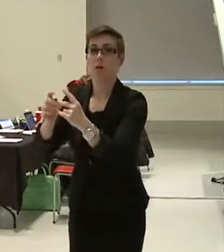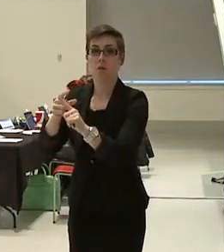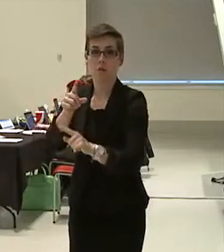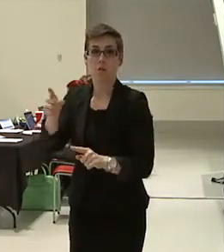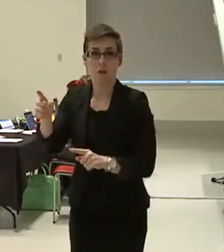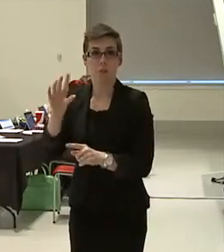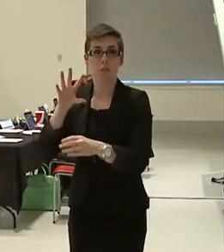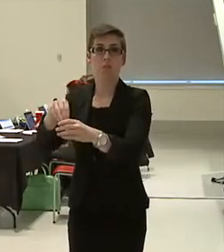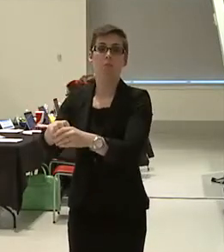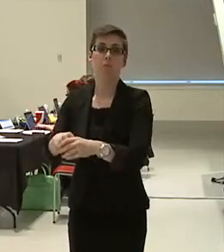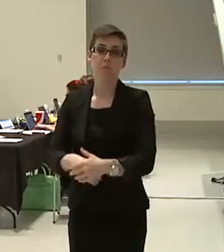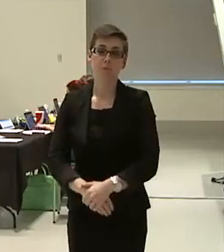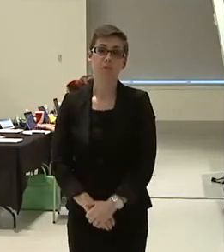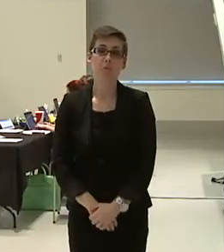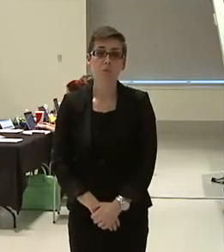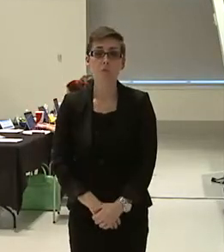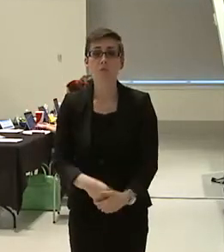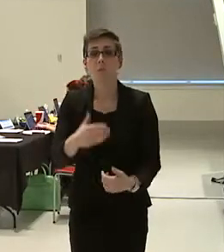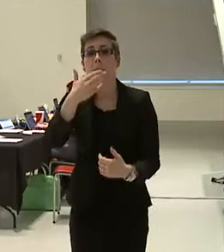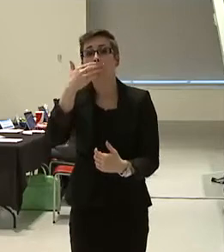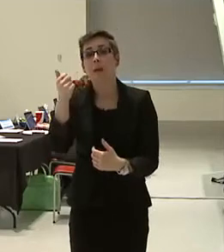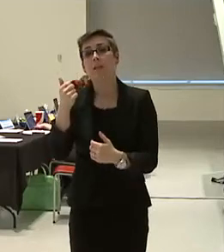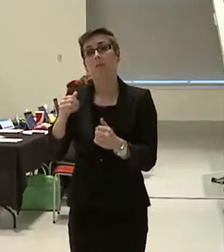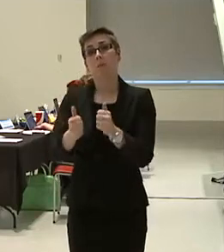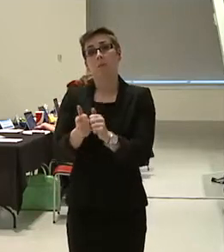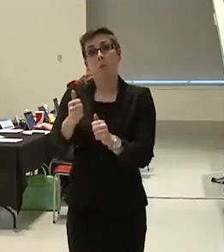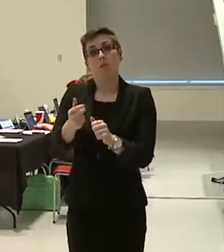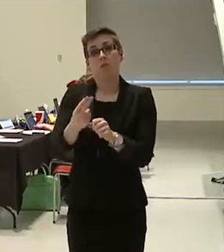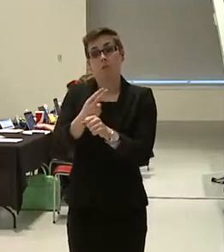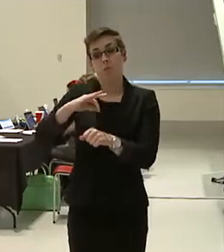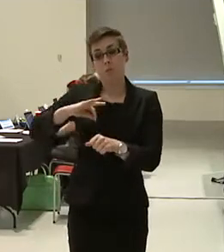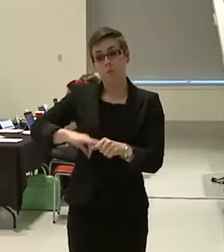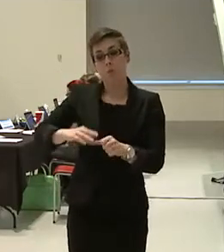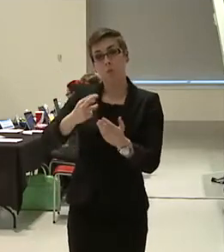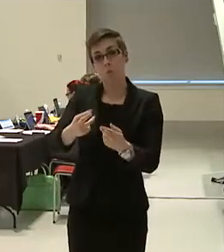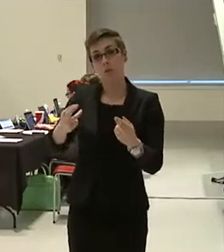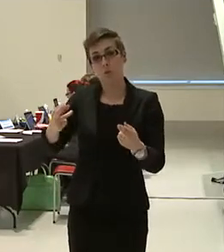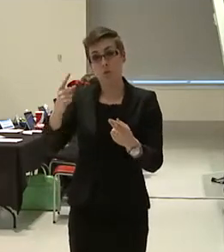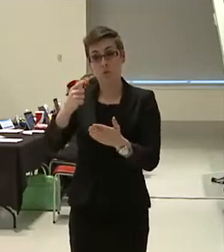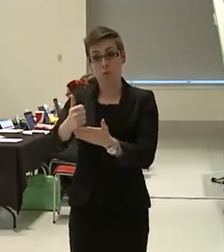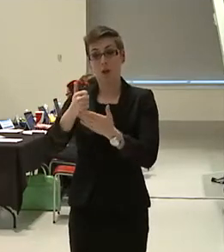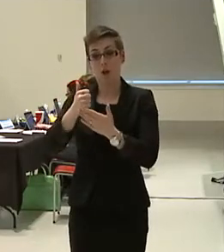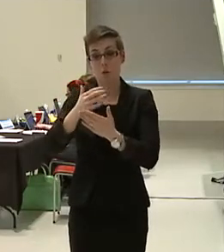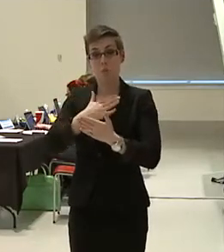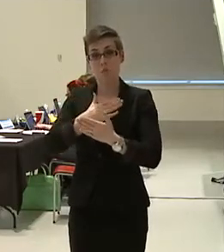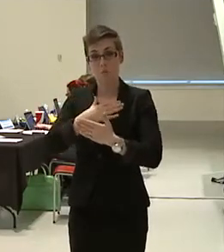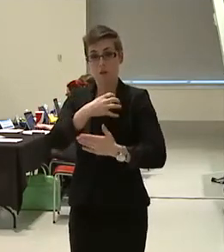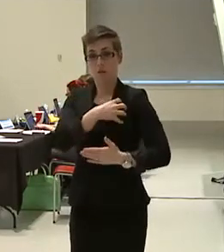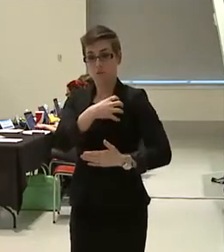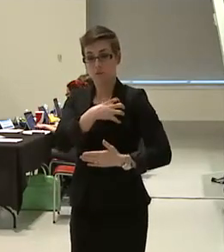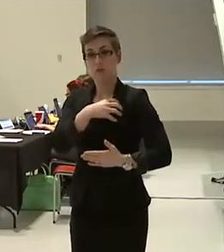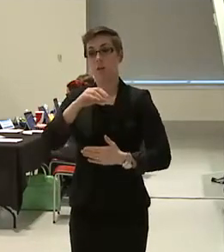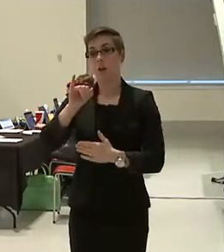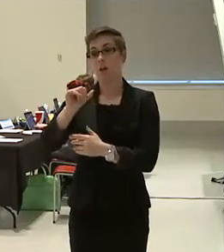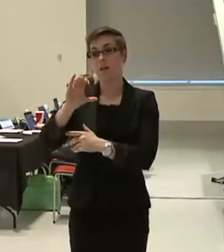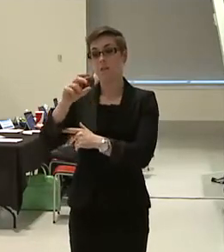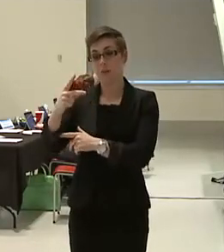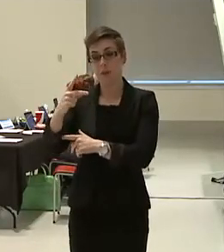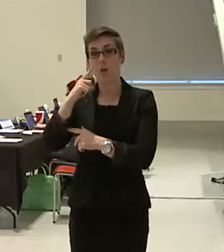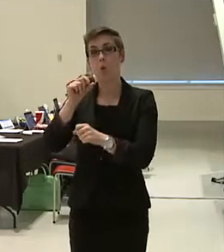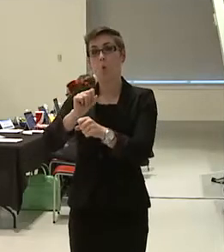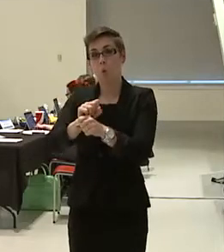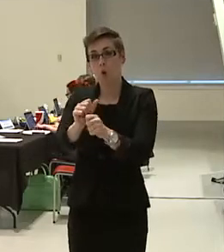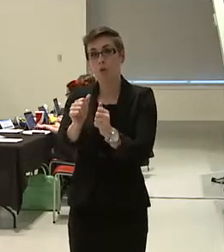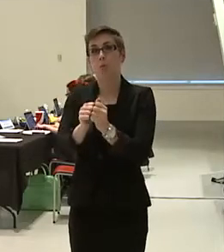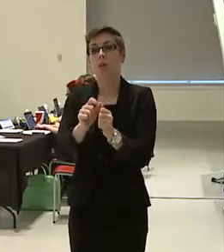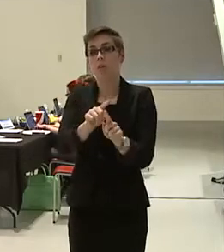To produce the best and most useful resources to help agencies like mine, IACP works with local law enforcement agencies and brings in visiting